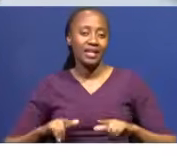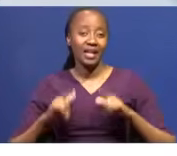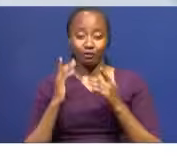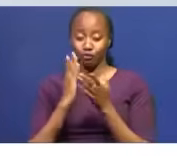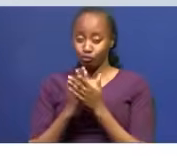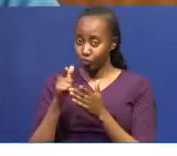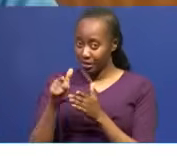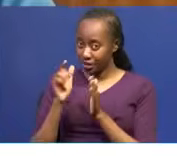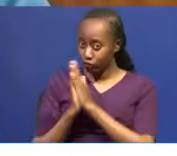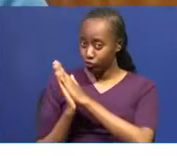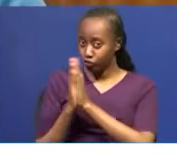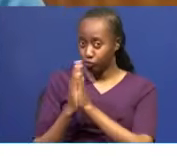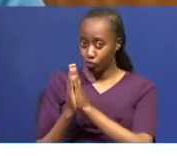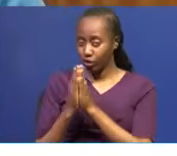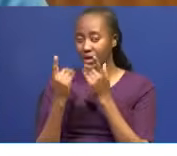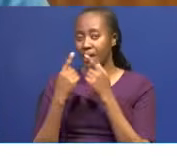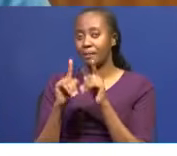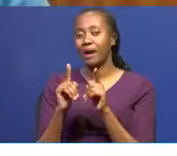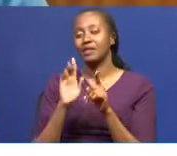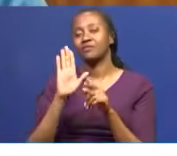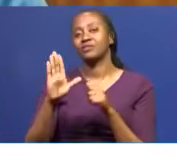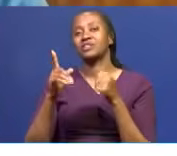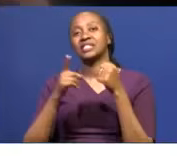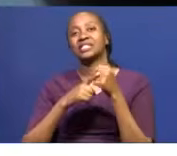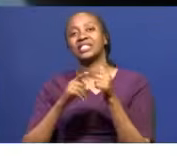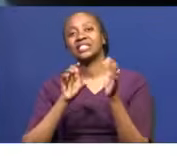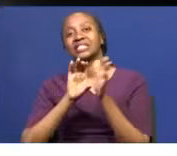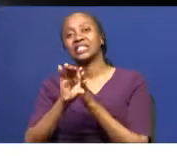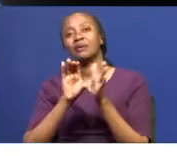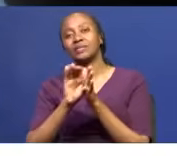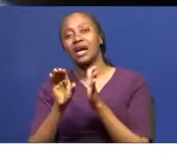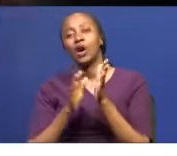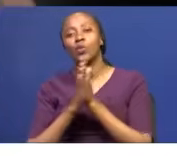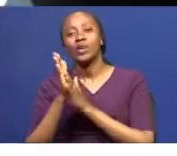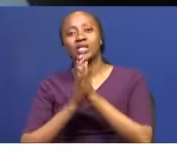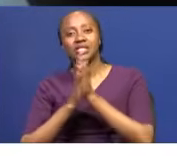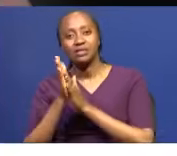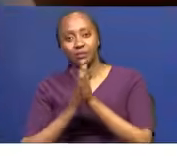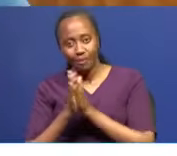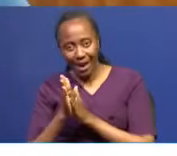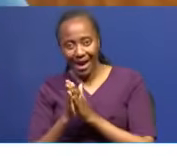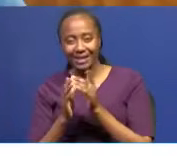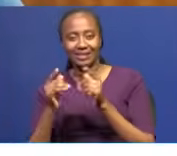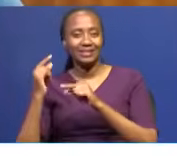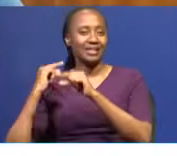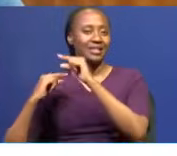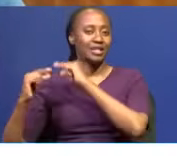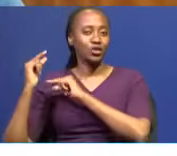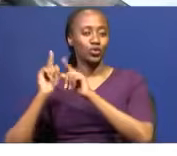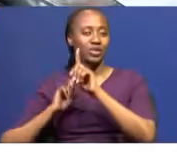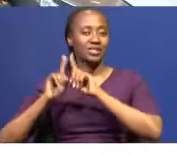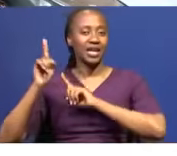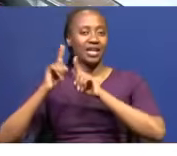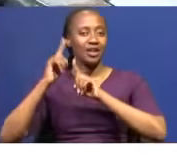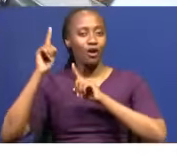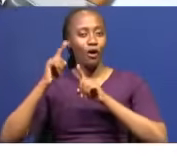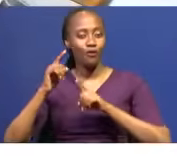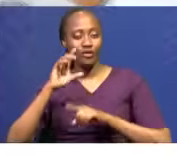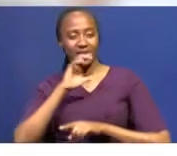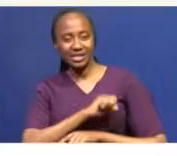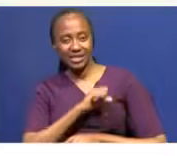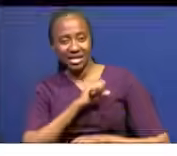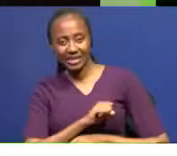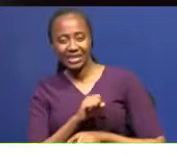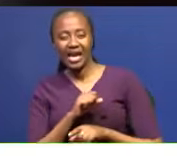Dr. Green believes that the 56-chapter book will inspire generations through spreading his journey of resilience, which began with struggle